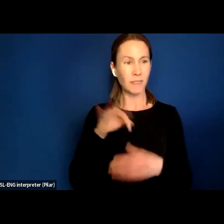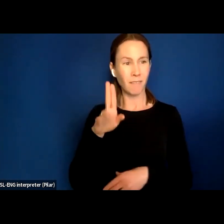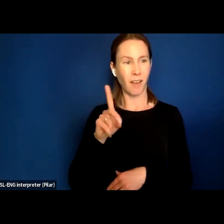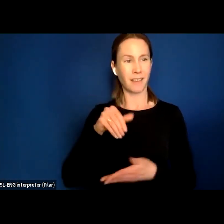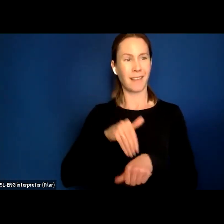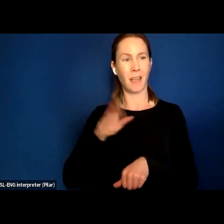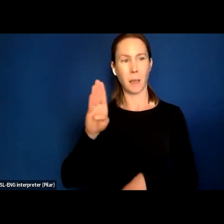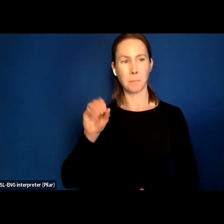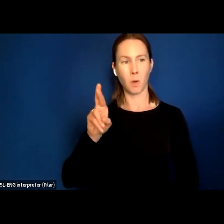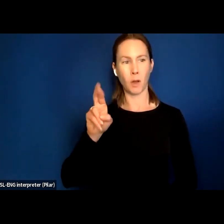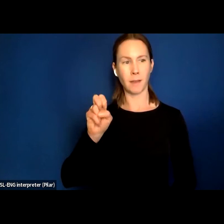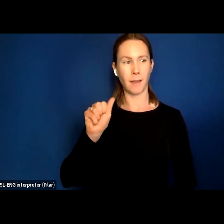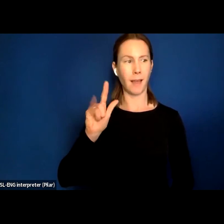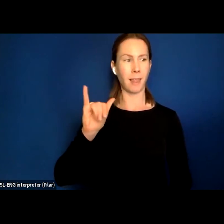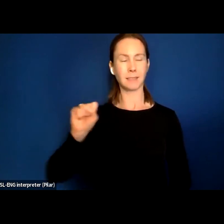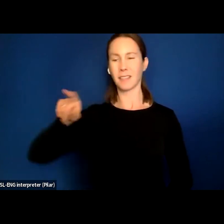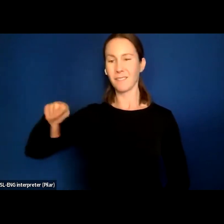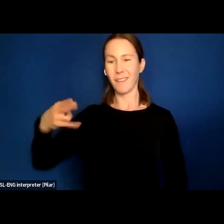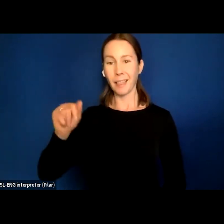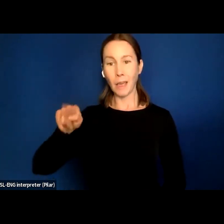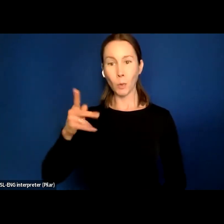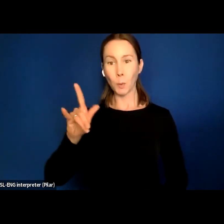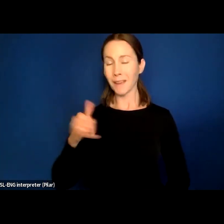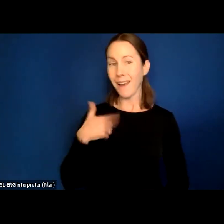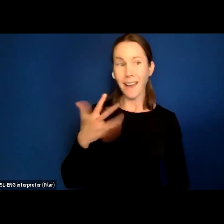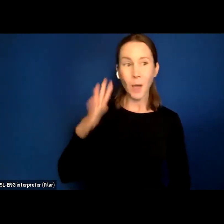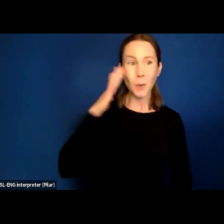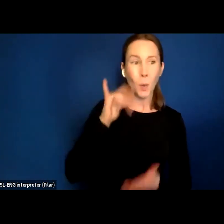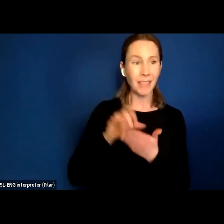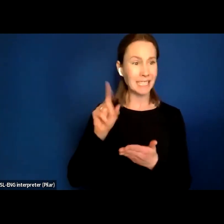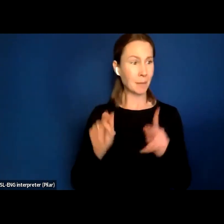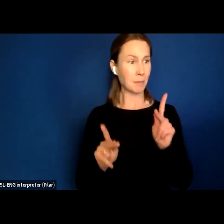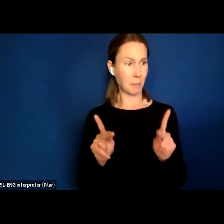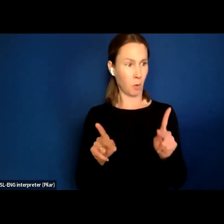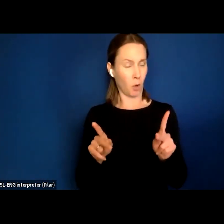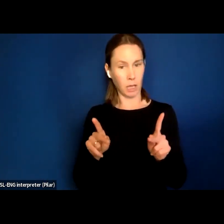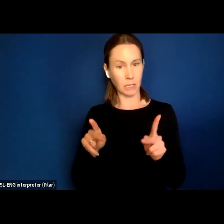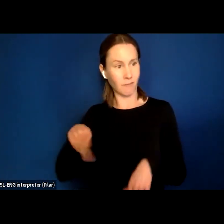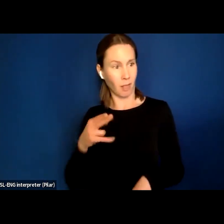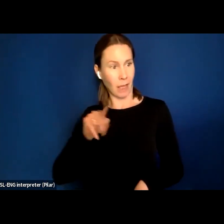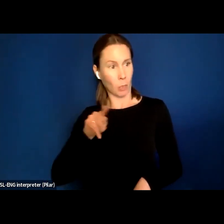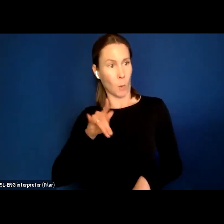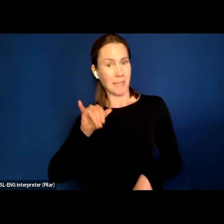Philanthropy, I know that disabled people as philanthropists is not actually new.